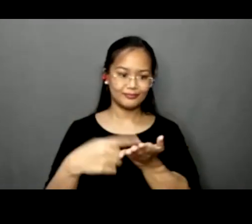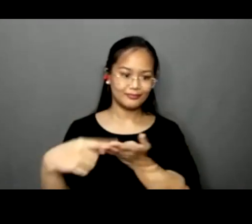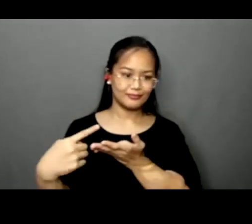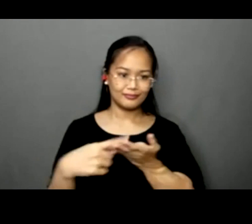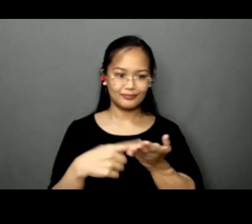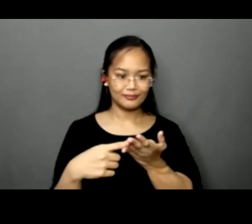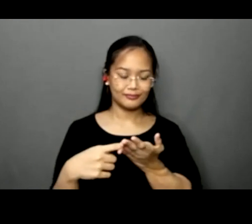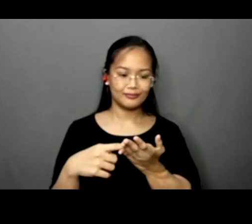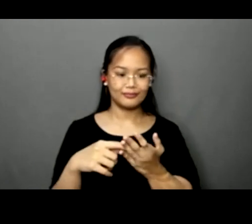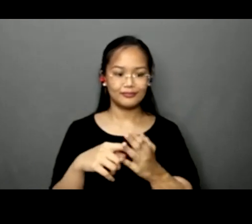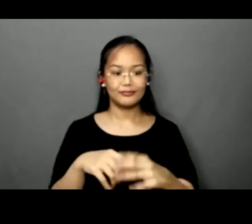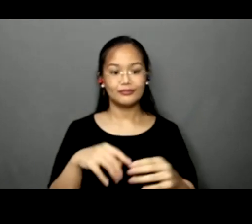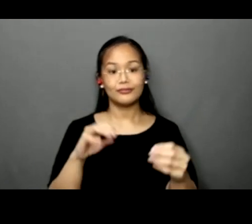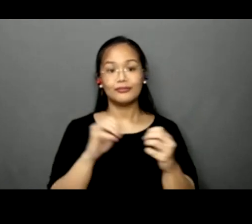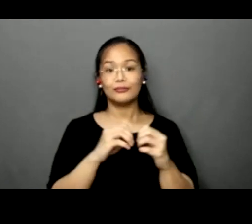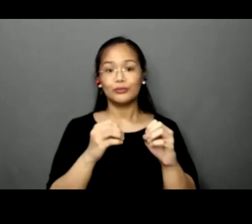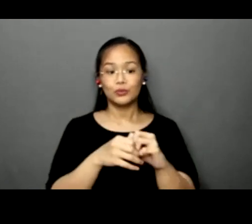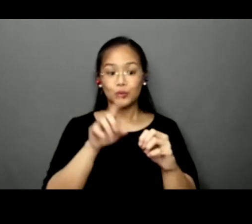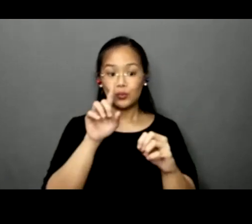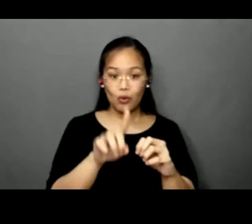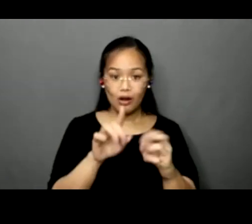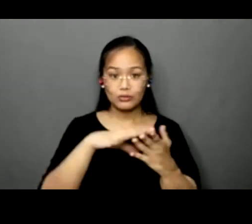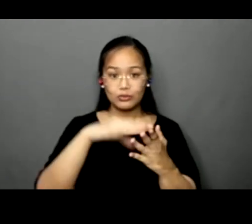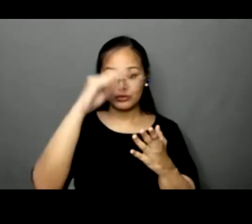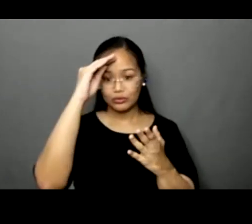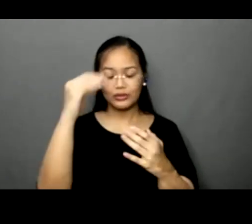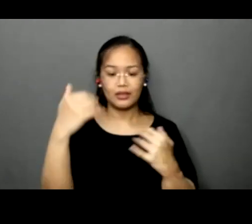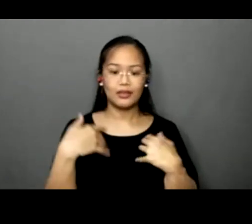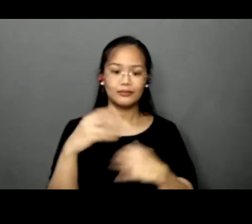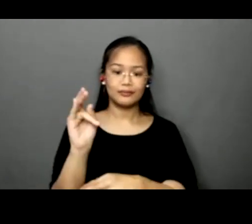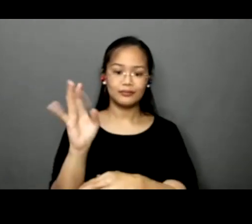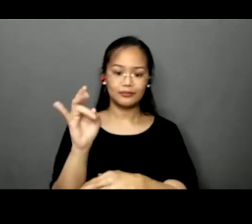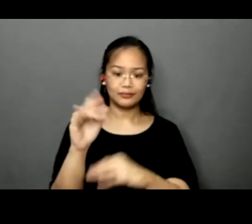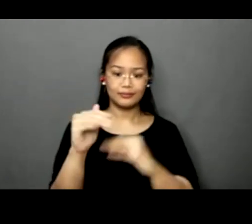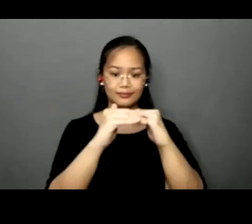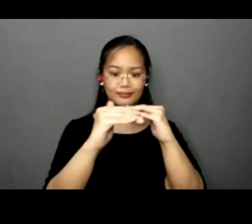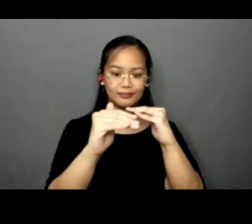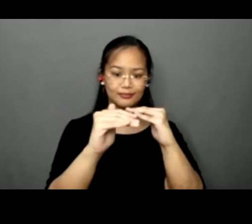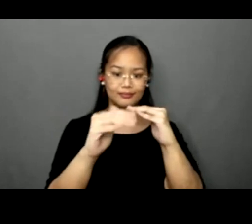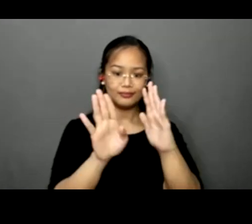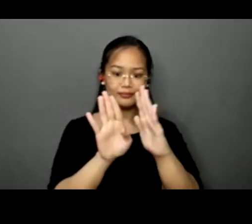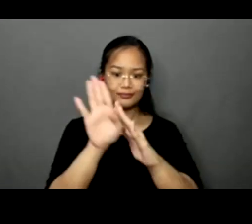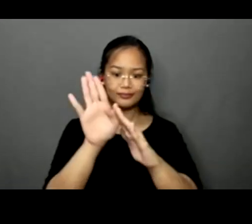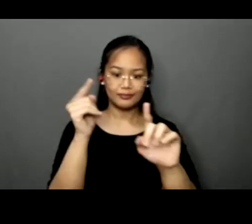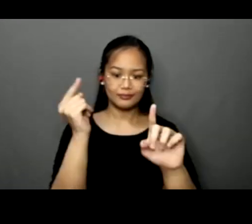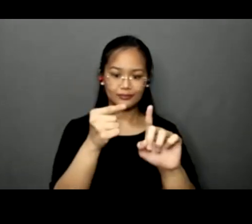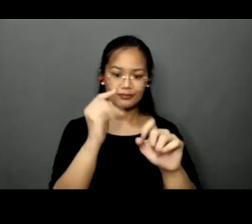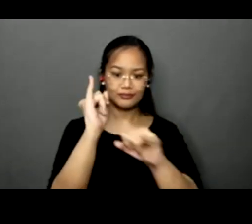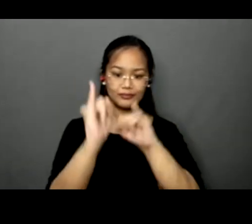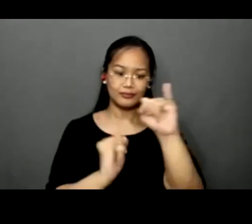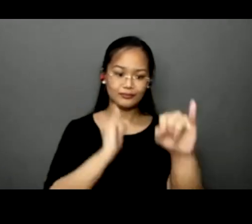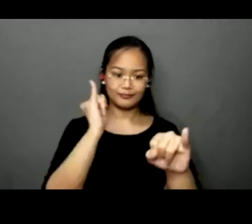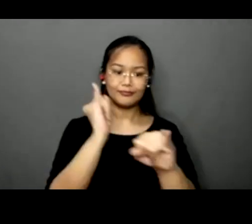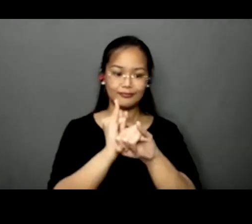that sustainability has 17 sustainable development goals. It's an international standard